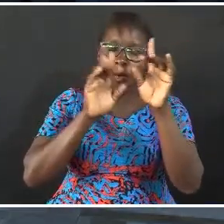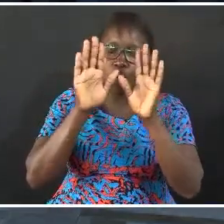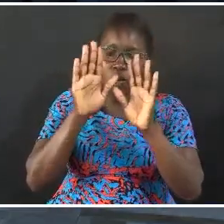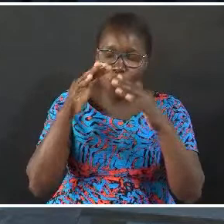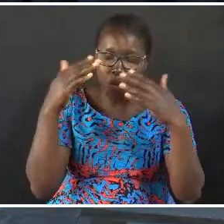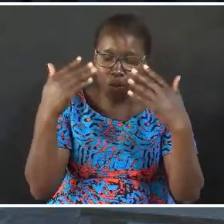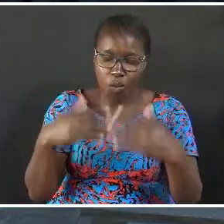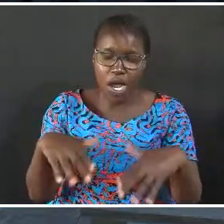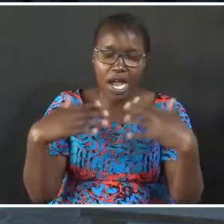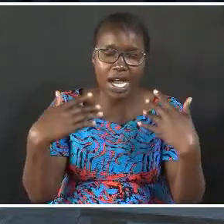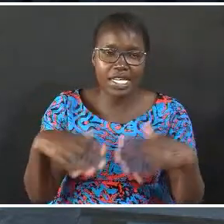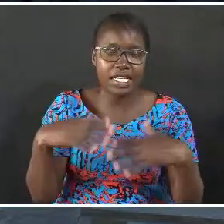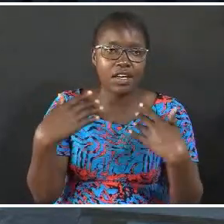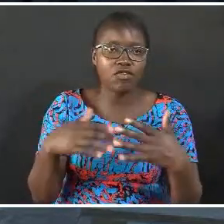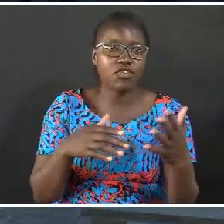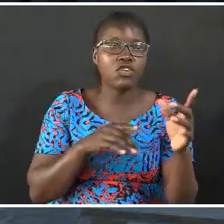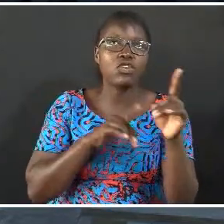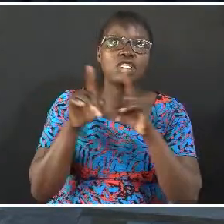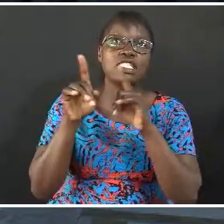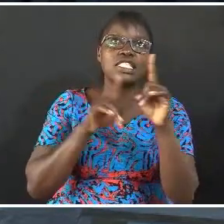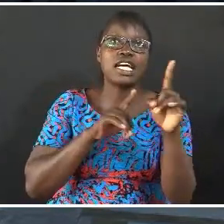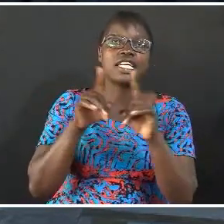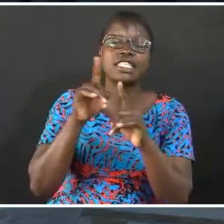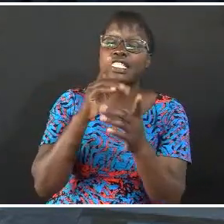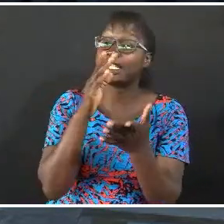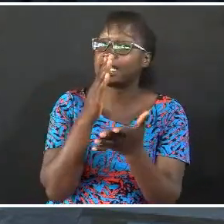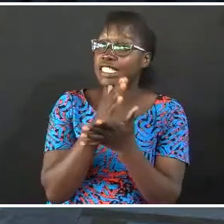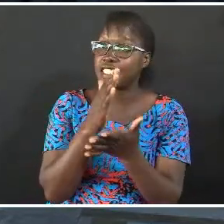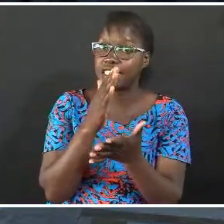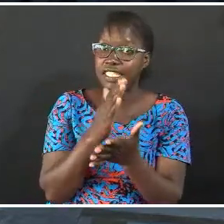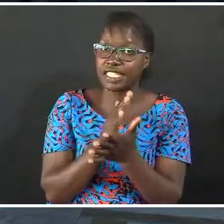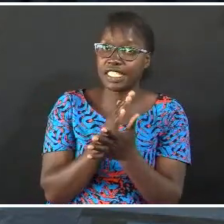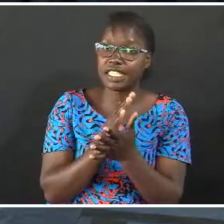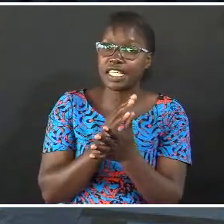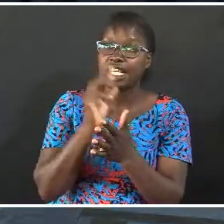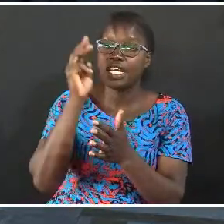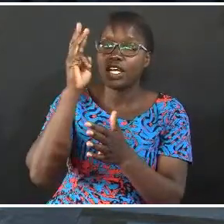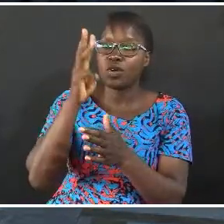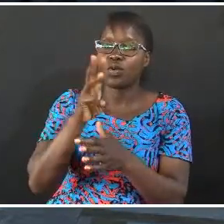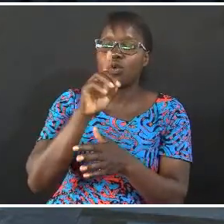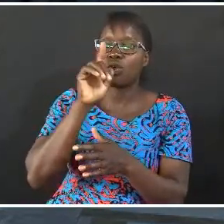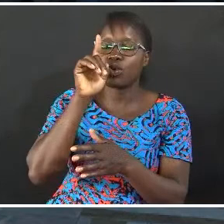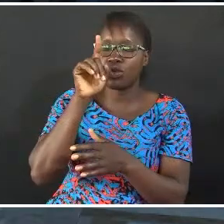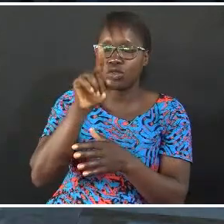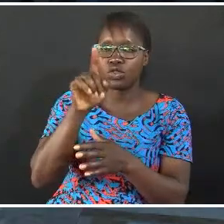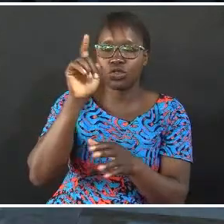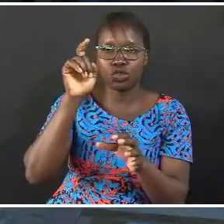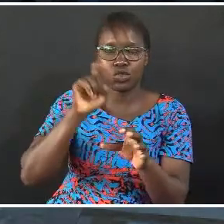Amen. It's a wonderful journey indeed.